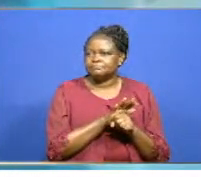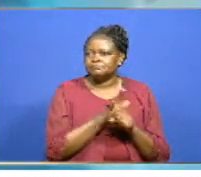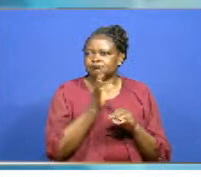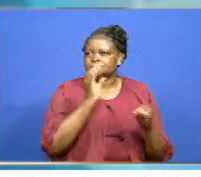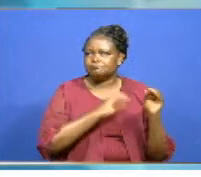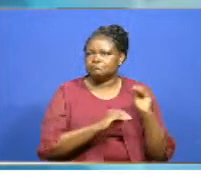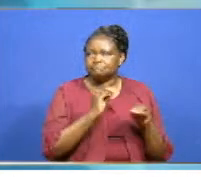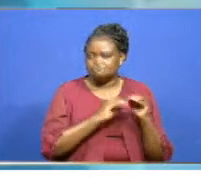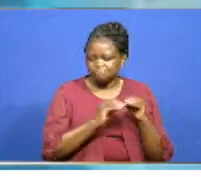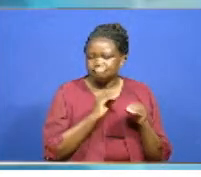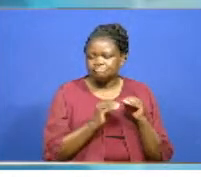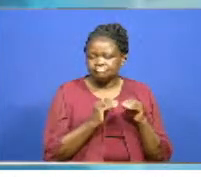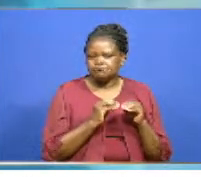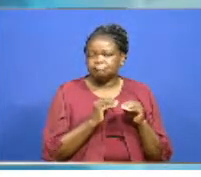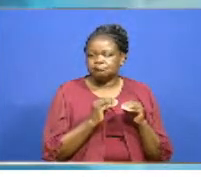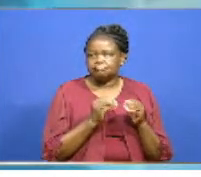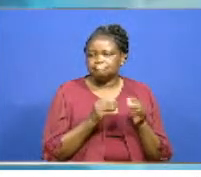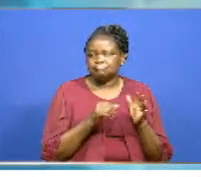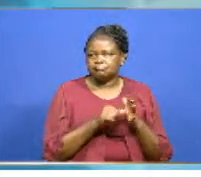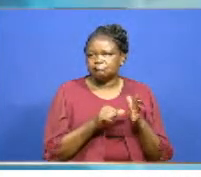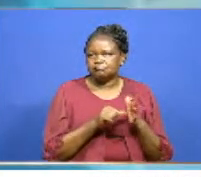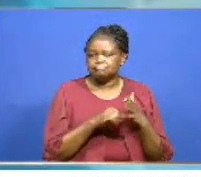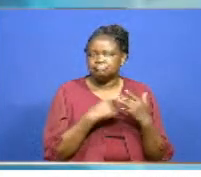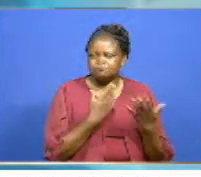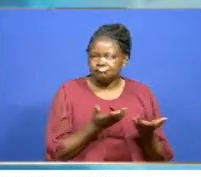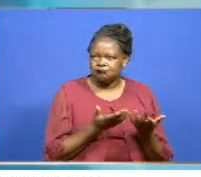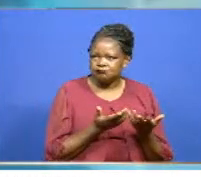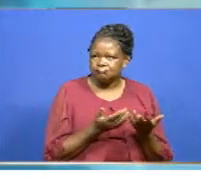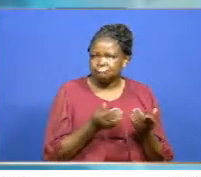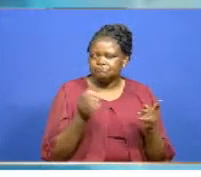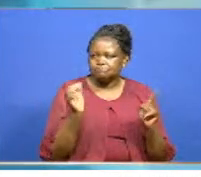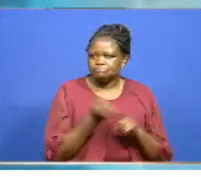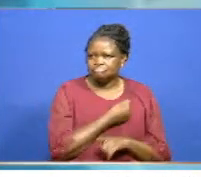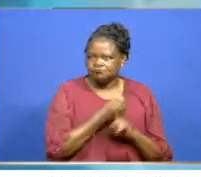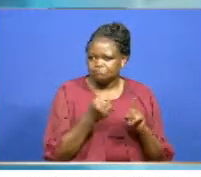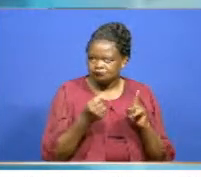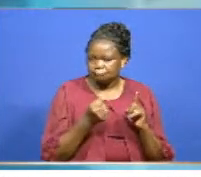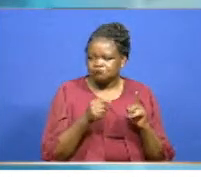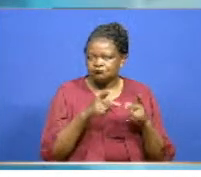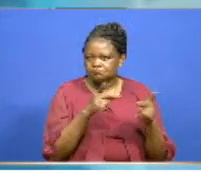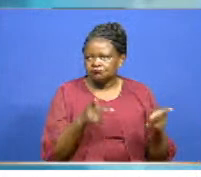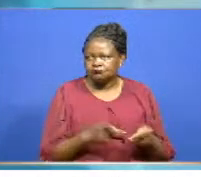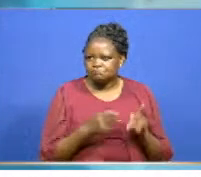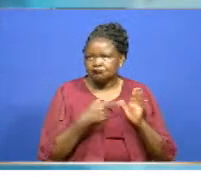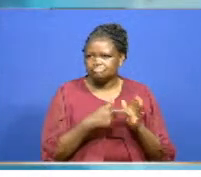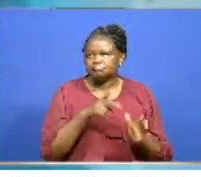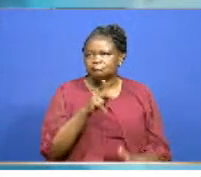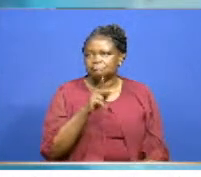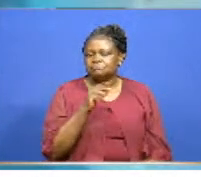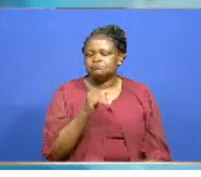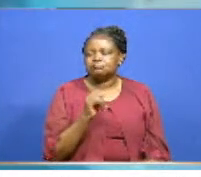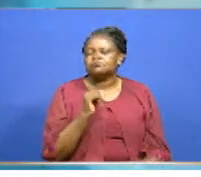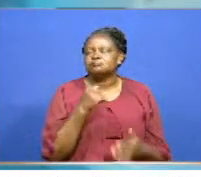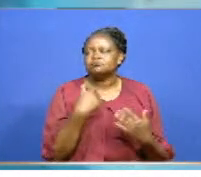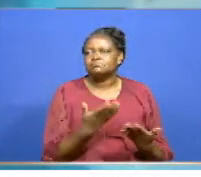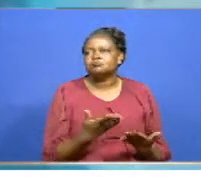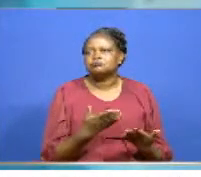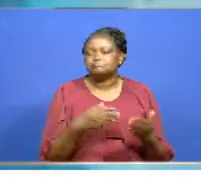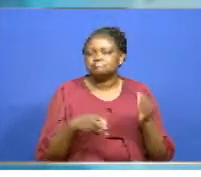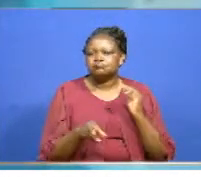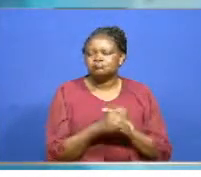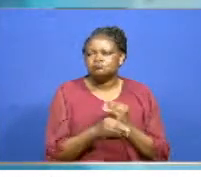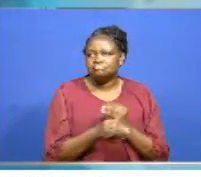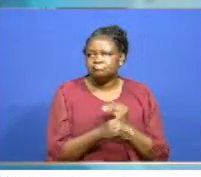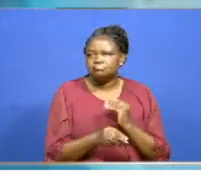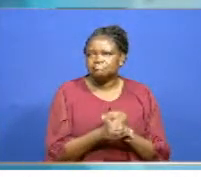electoral malpractices in terms of violence in places like Kabuchai, and in terms of bribery